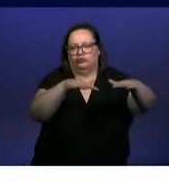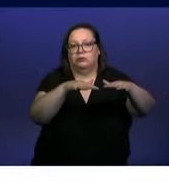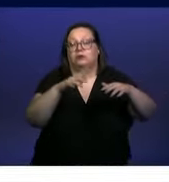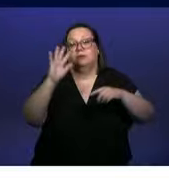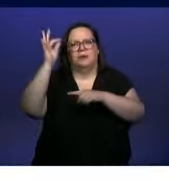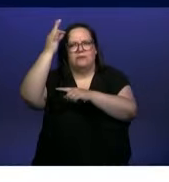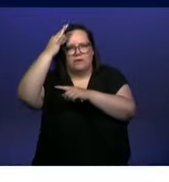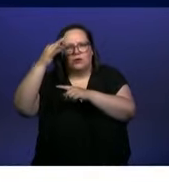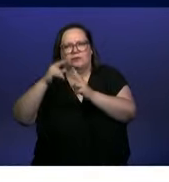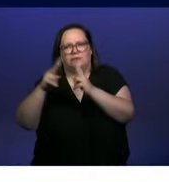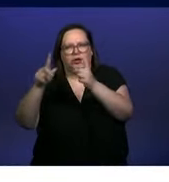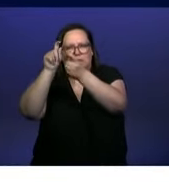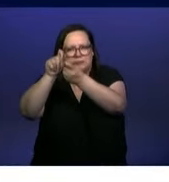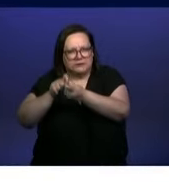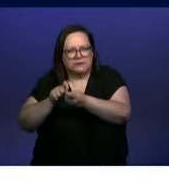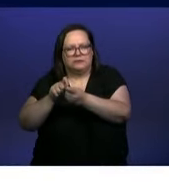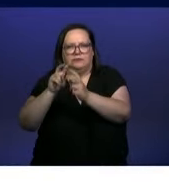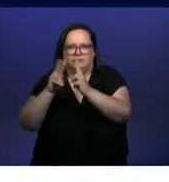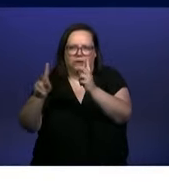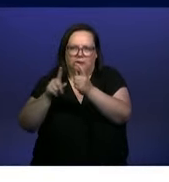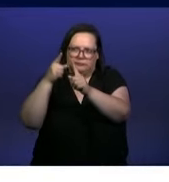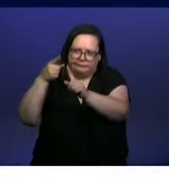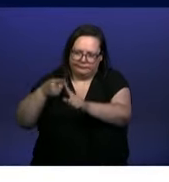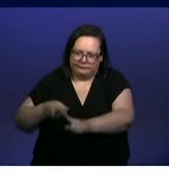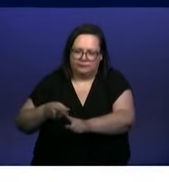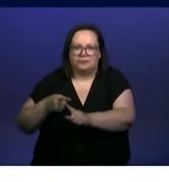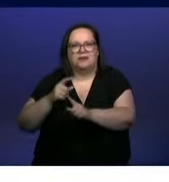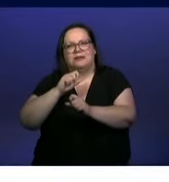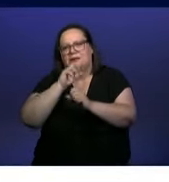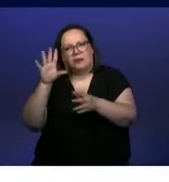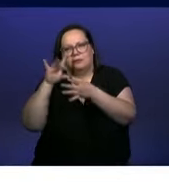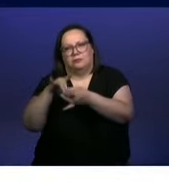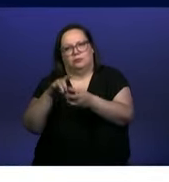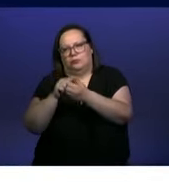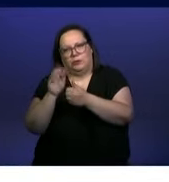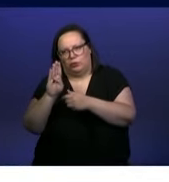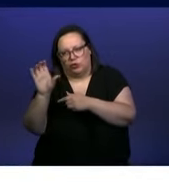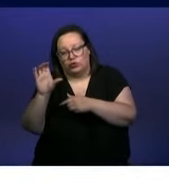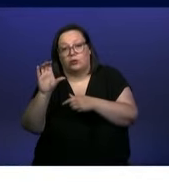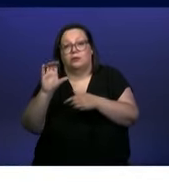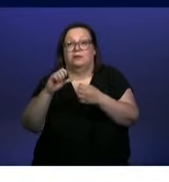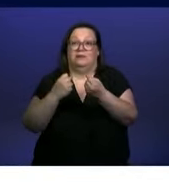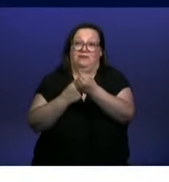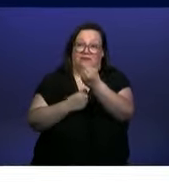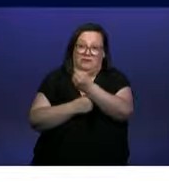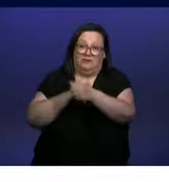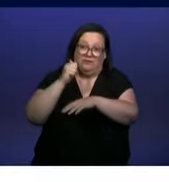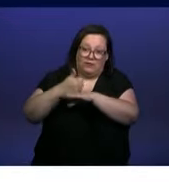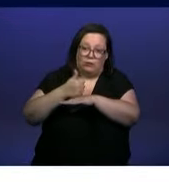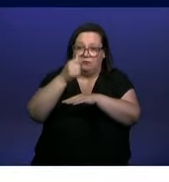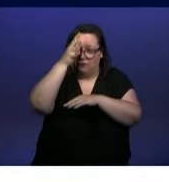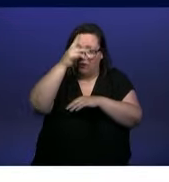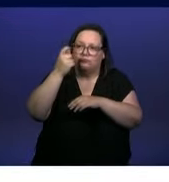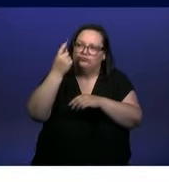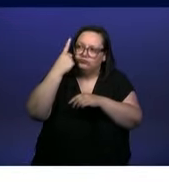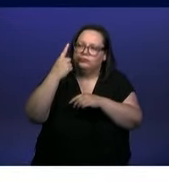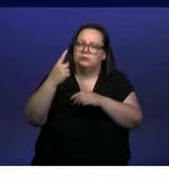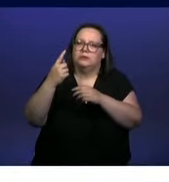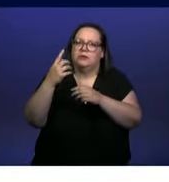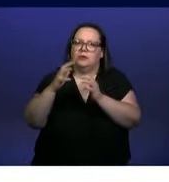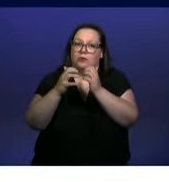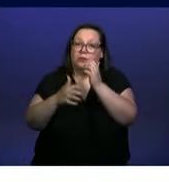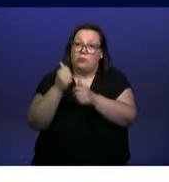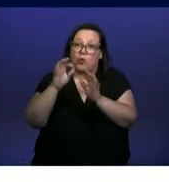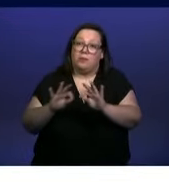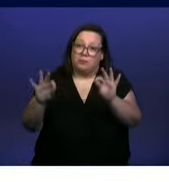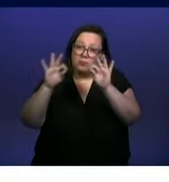very enumerated, and none of that has to do with birth control. The founding fathers understood that the more important something was, the more personal it was, it needed to be